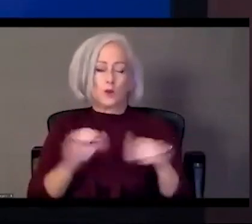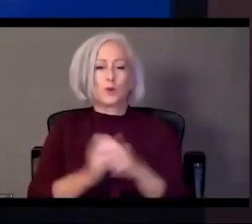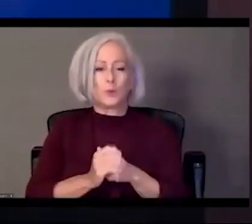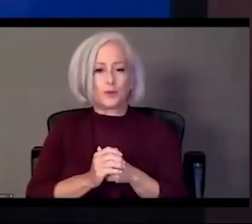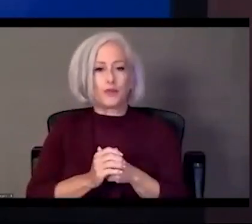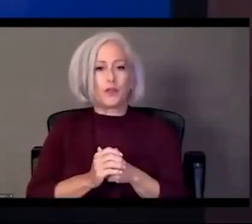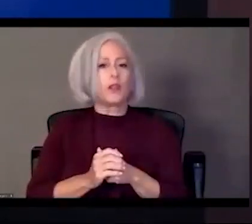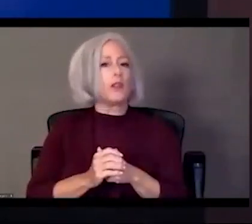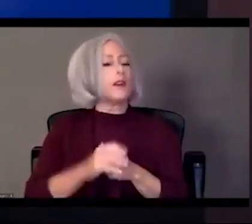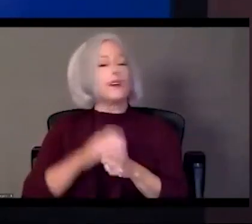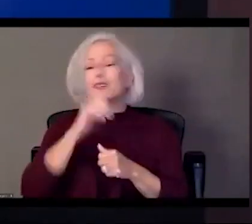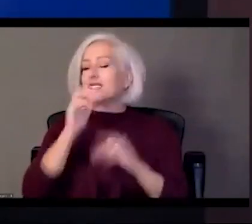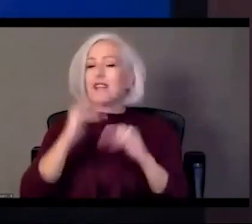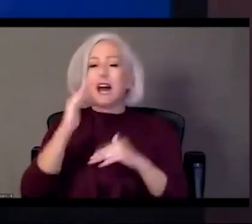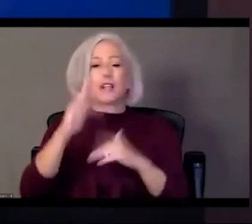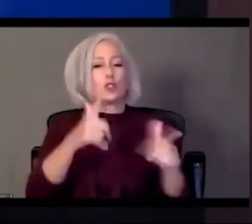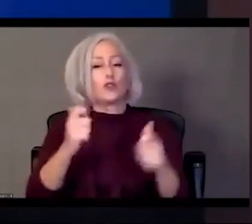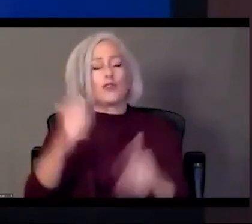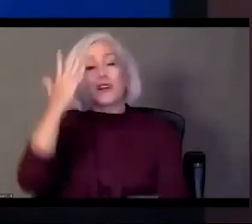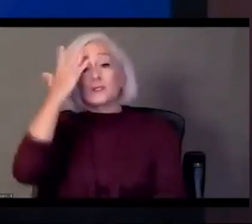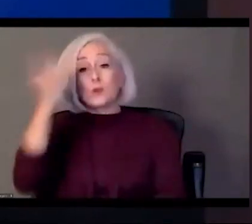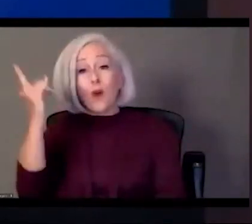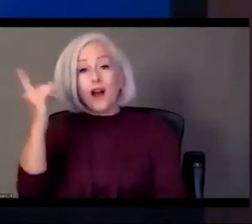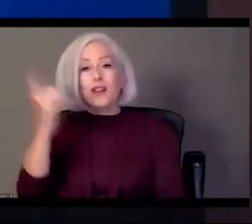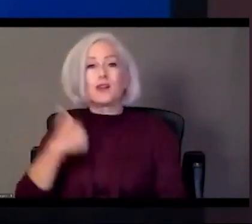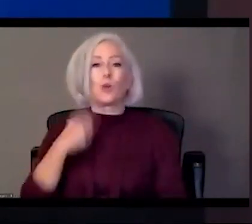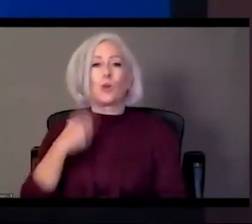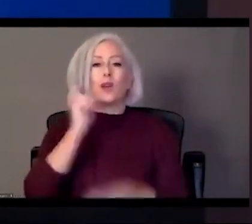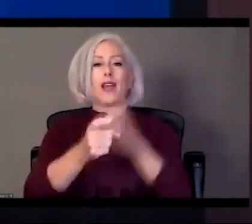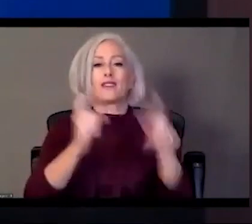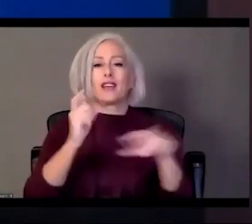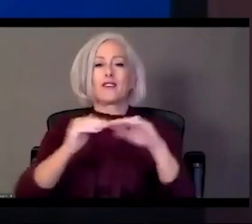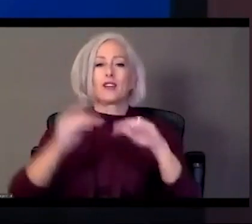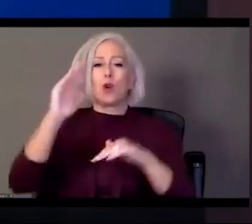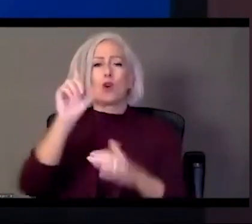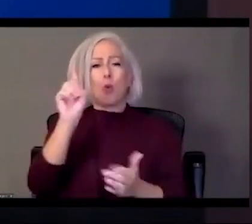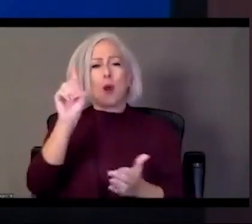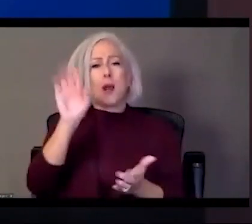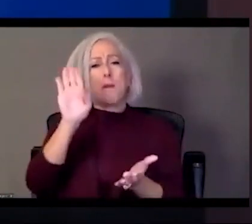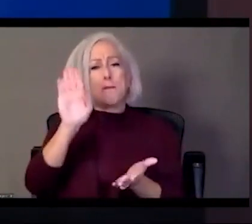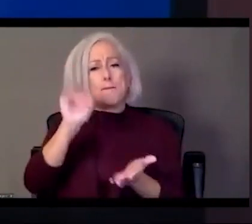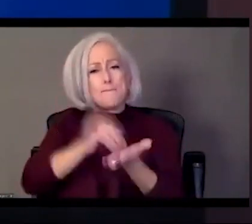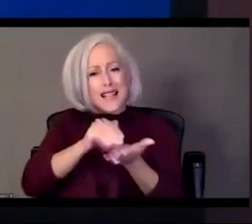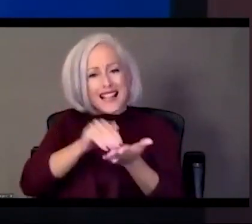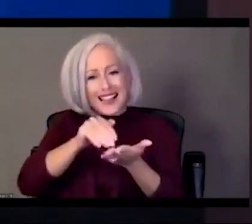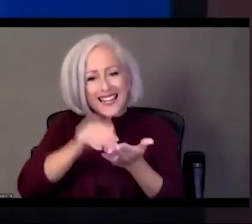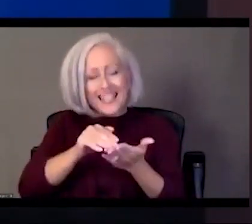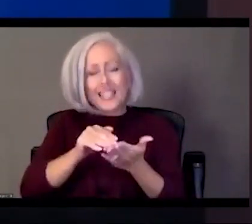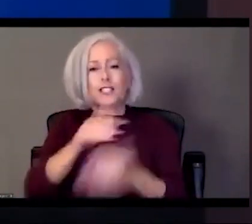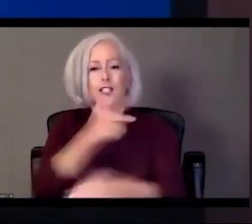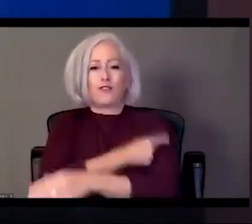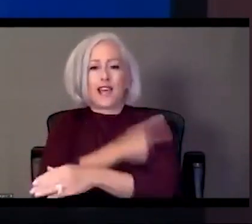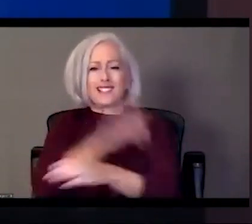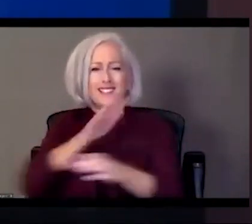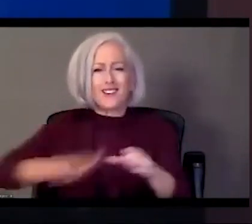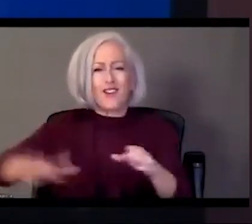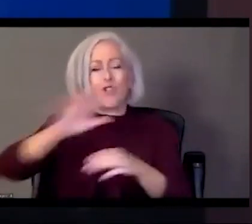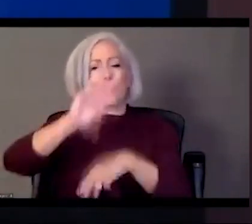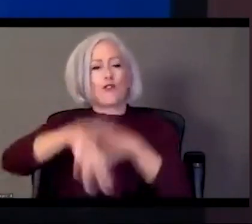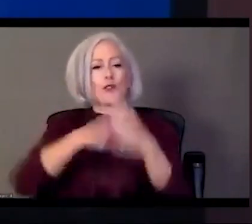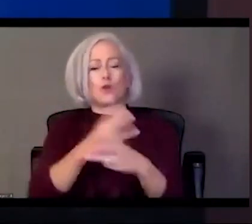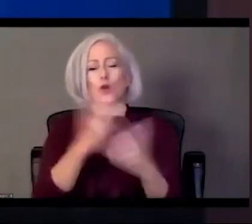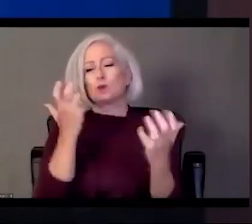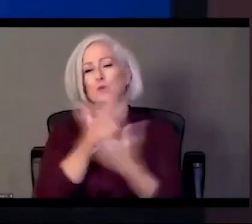and here's why. We've given over 1 billion doses of these drugs now worldwide. That is an amazing statement. There are very few